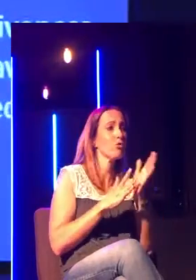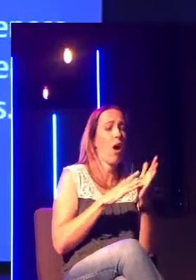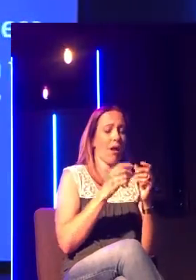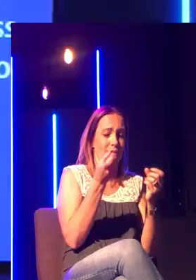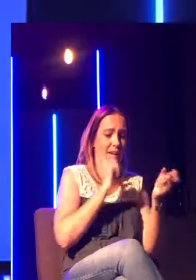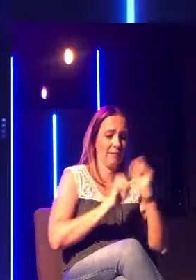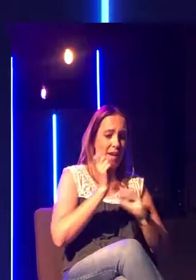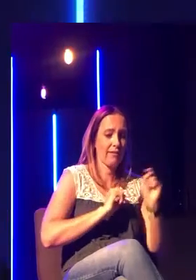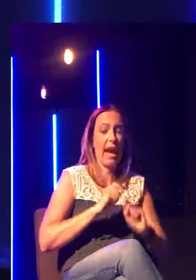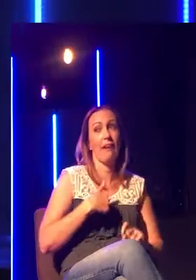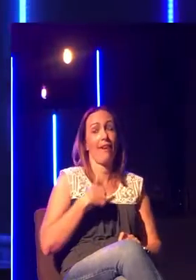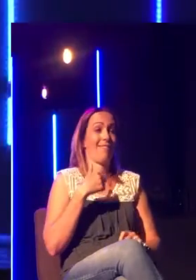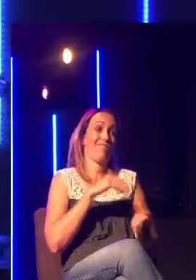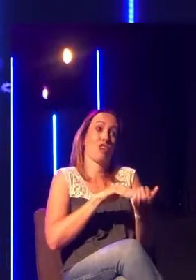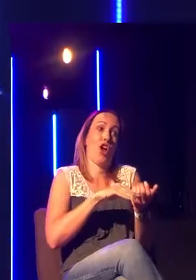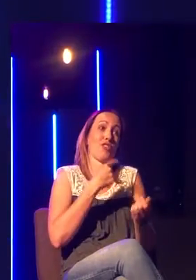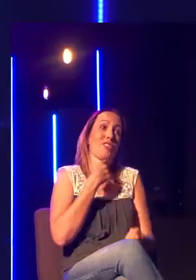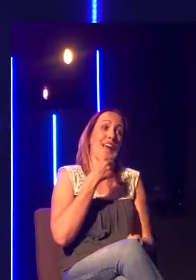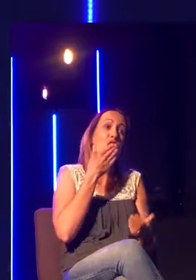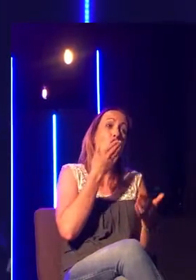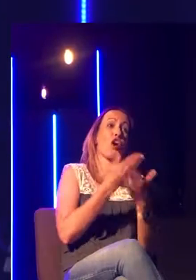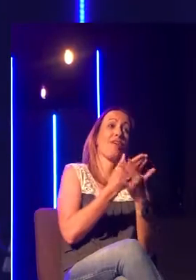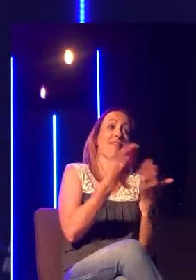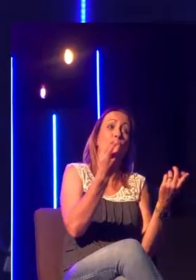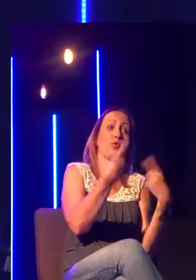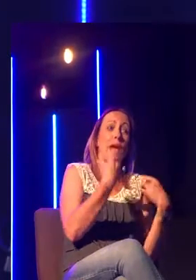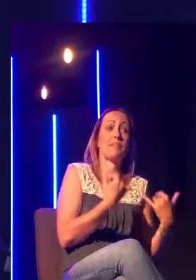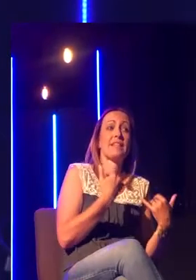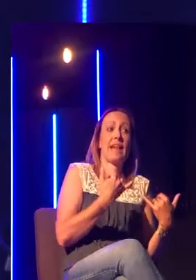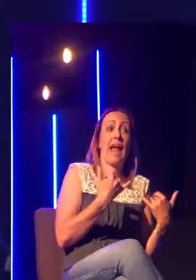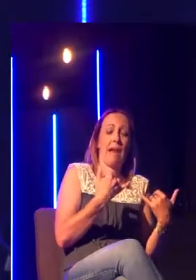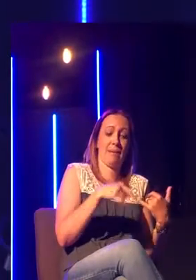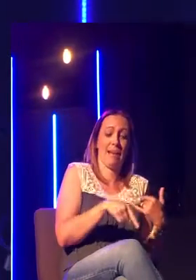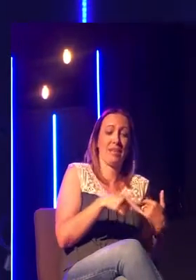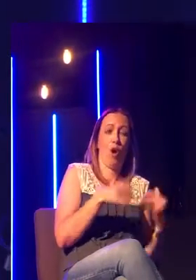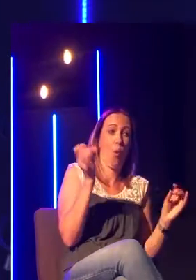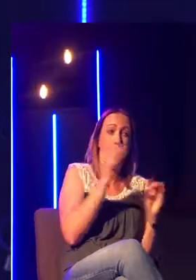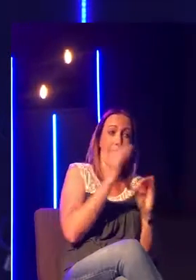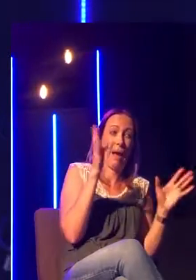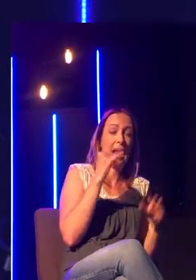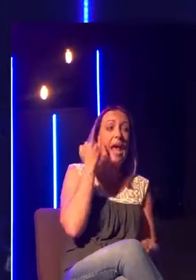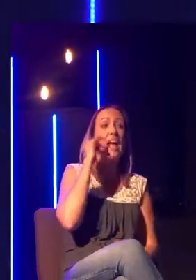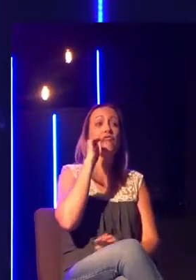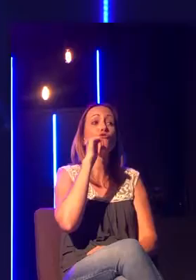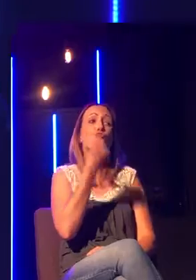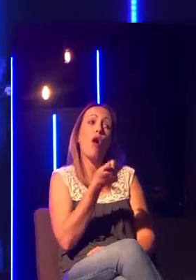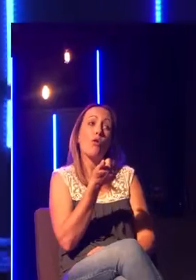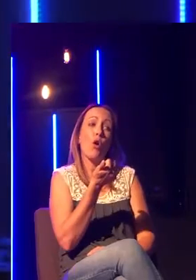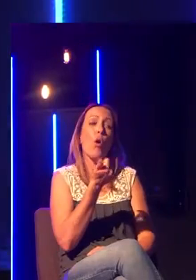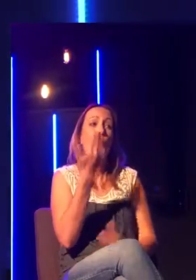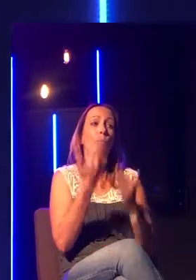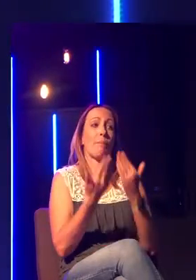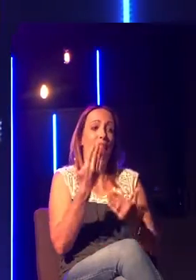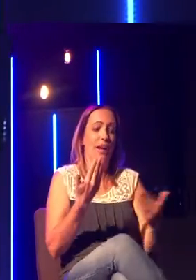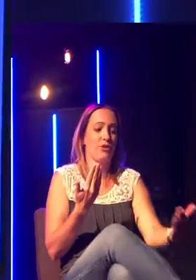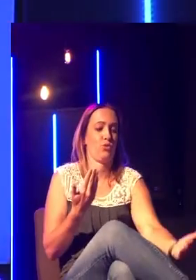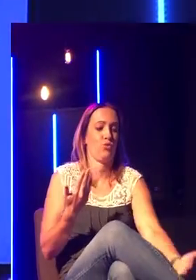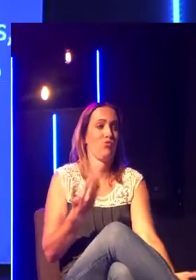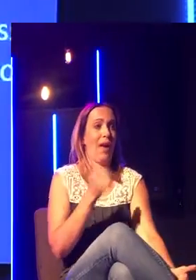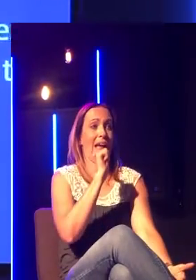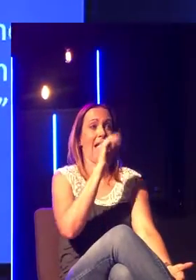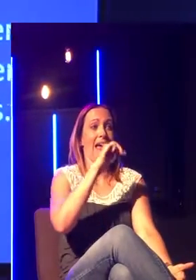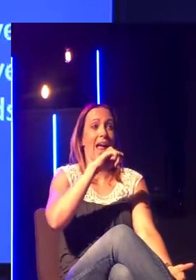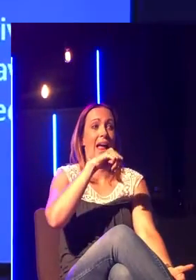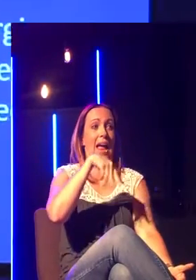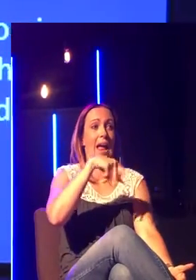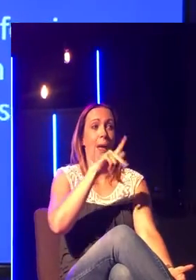the doctor's like, it's a good thing that you came in today because of how bad it was. If you had come in tomorrow, we may have had to amputate your leg. You